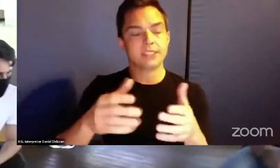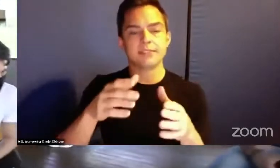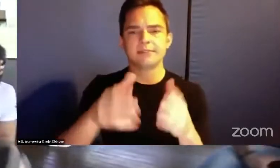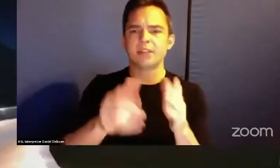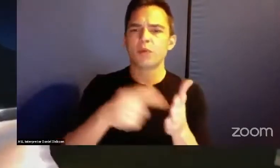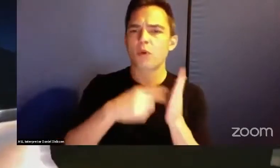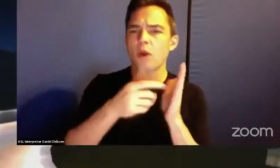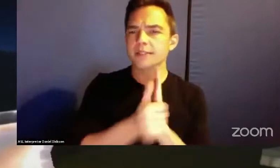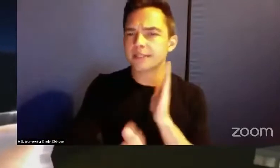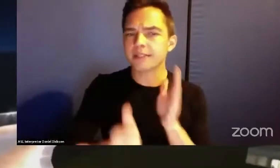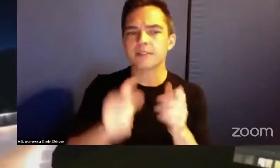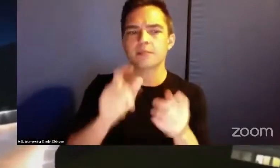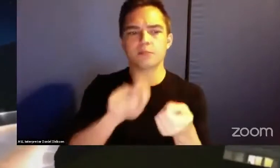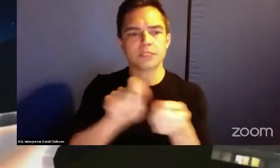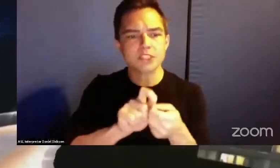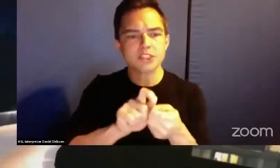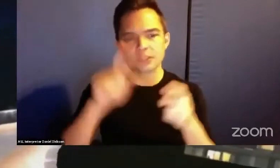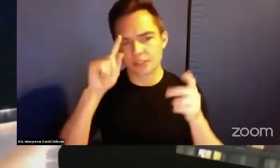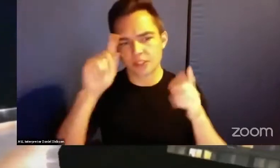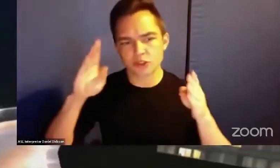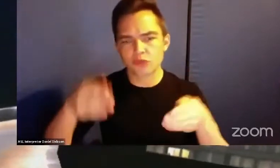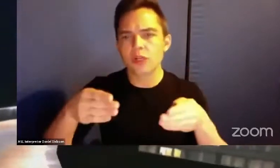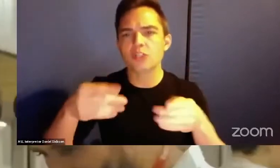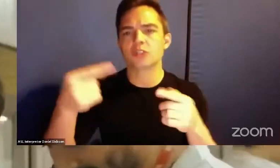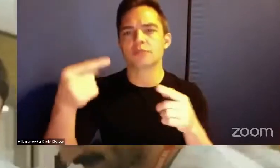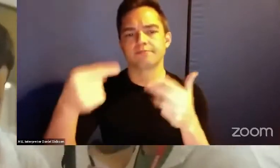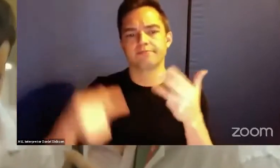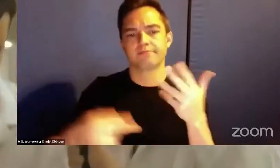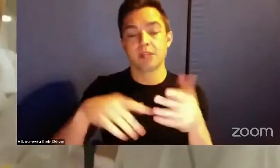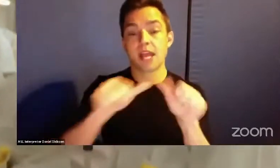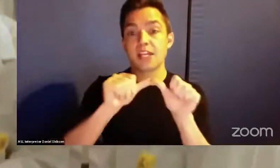concentration, and endurance.